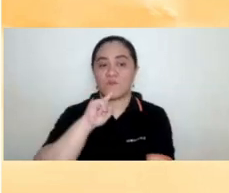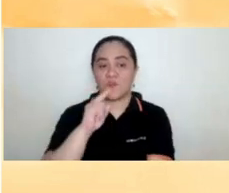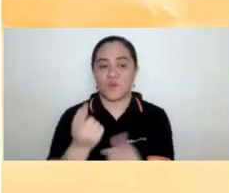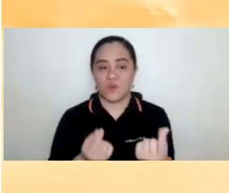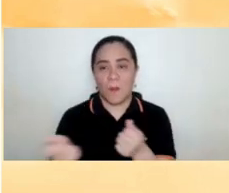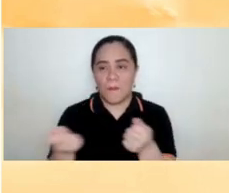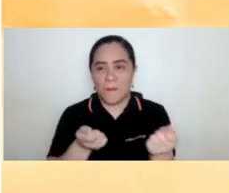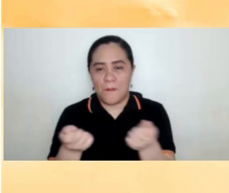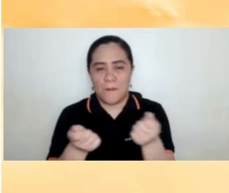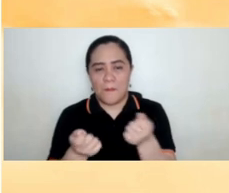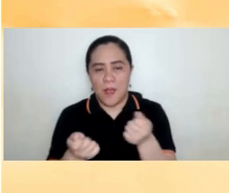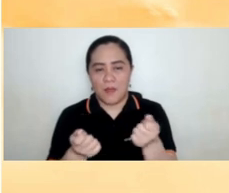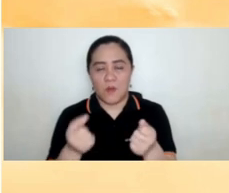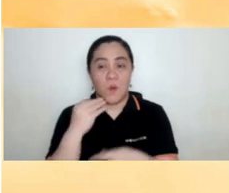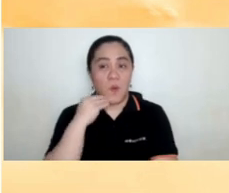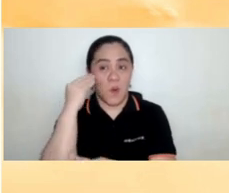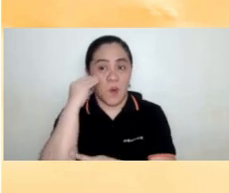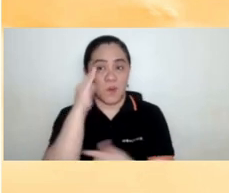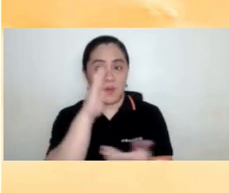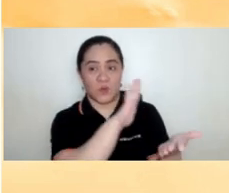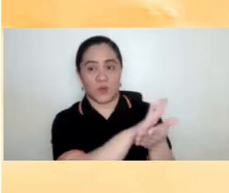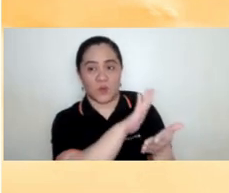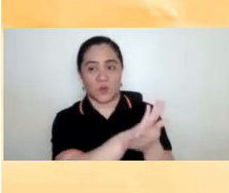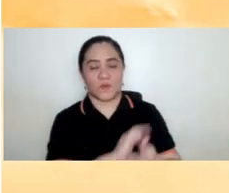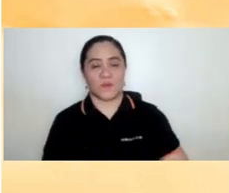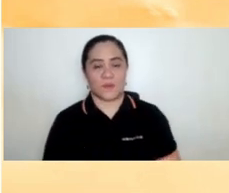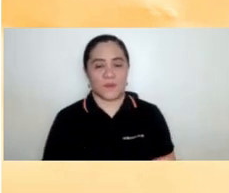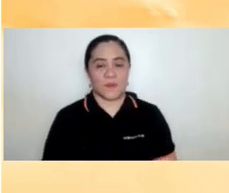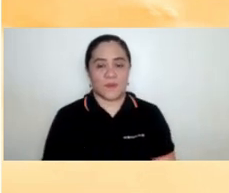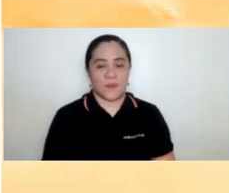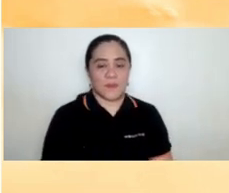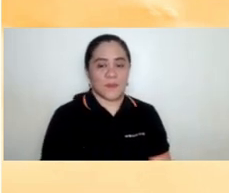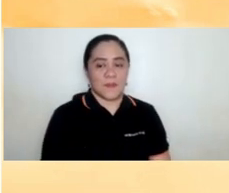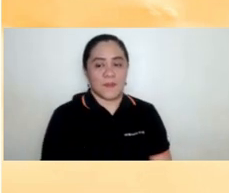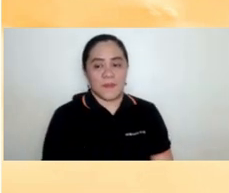manage anxiety at home and in school. Okay.